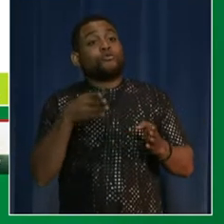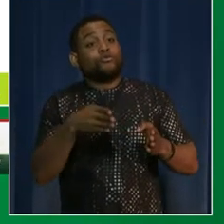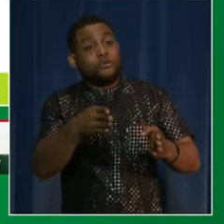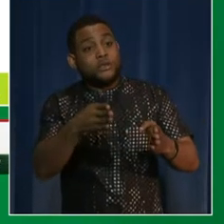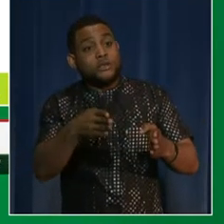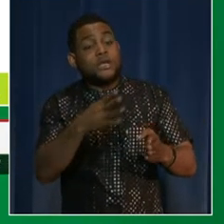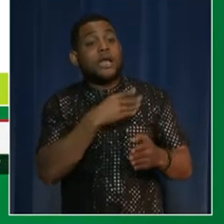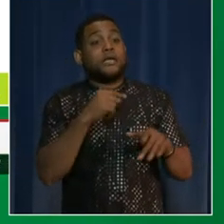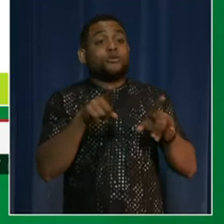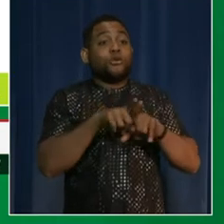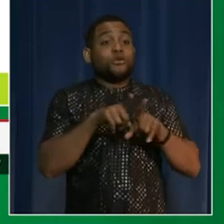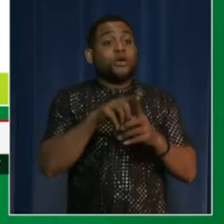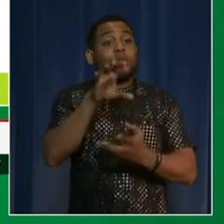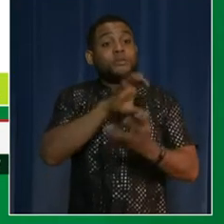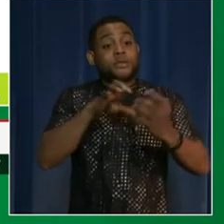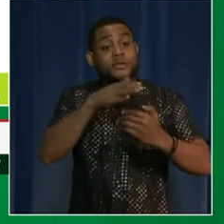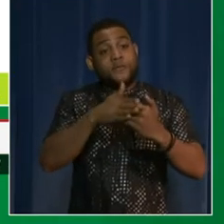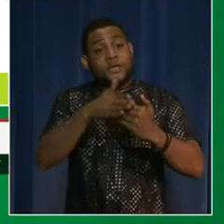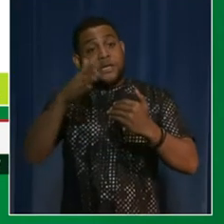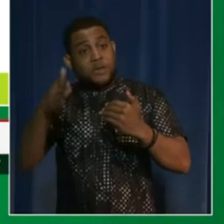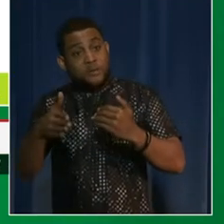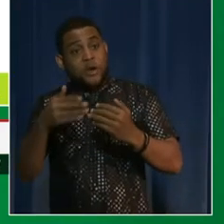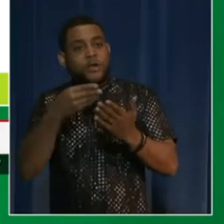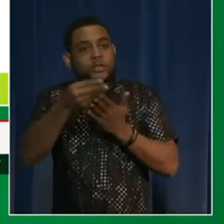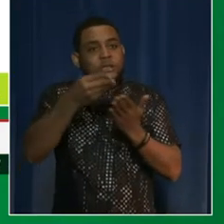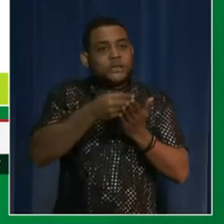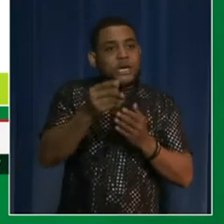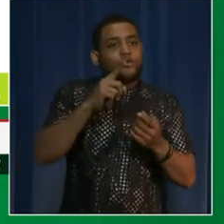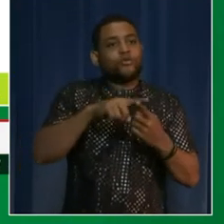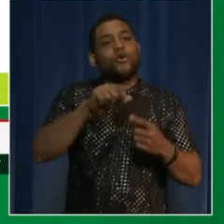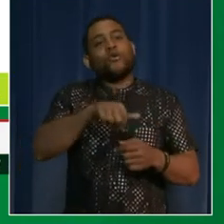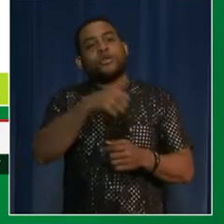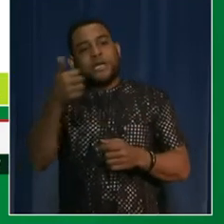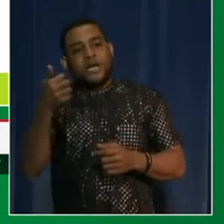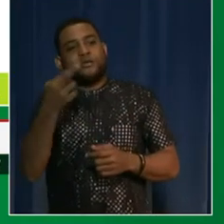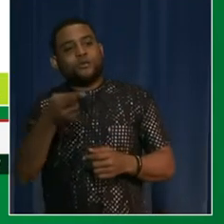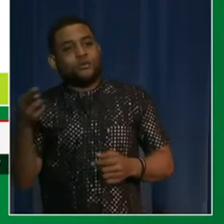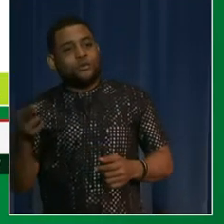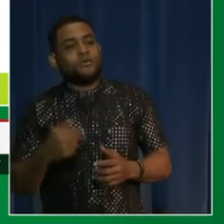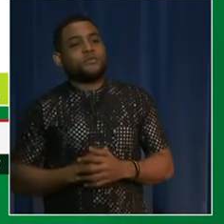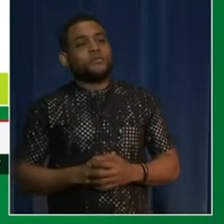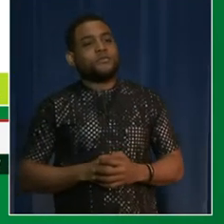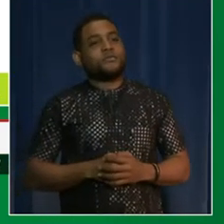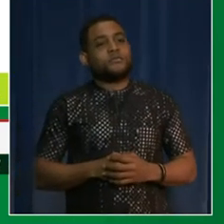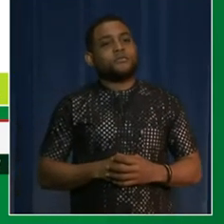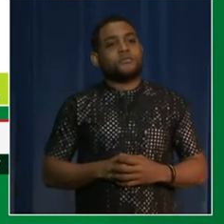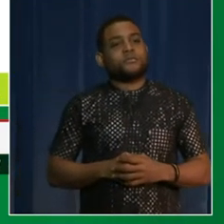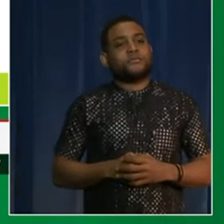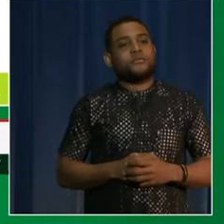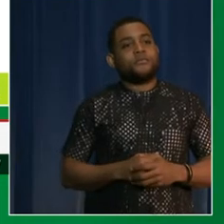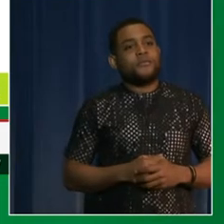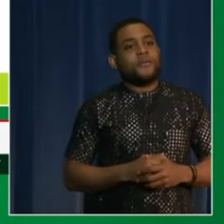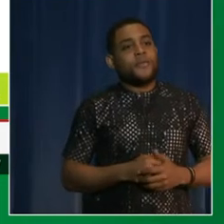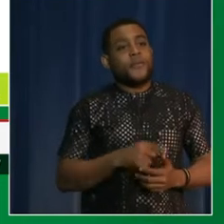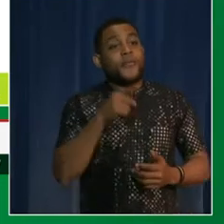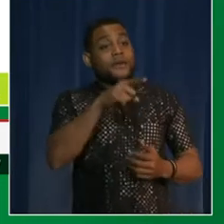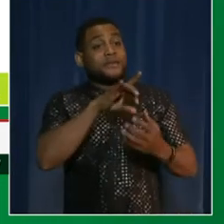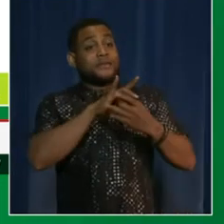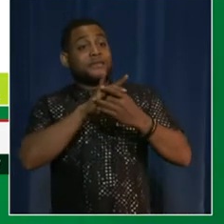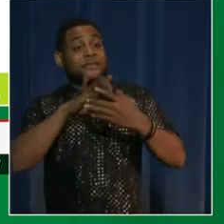mix of neighborhood-serving retail and other community amenities. This RFP is scheduled to be released in the fall.